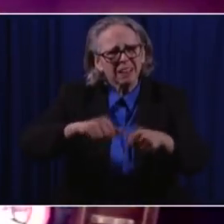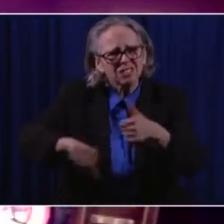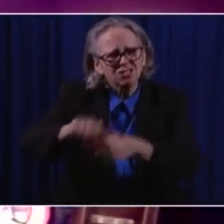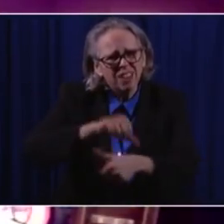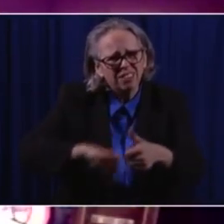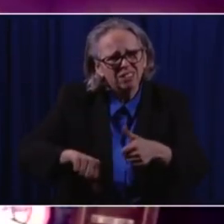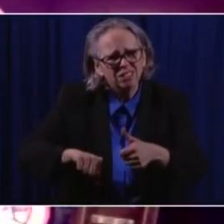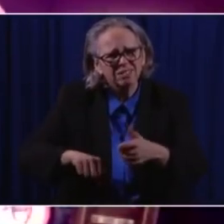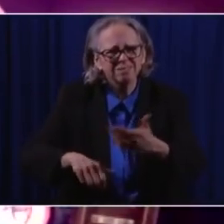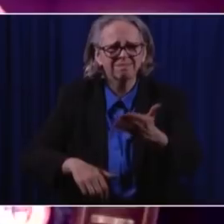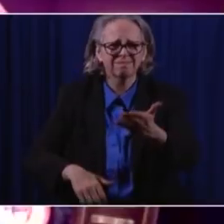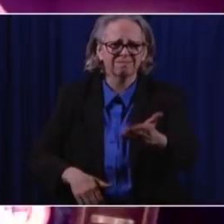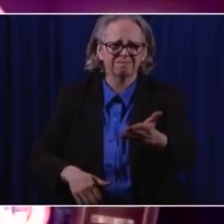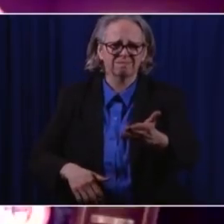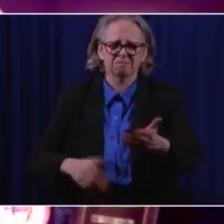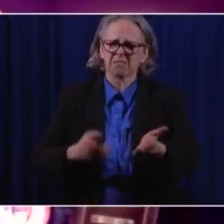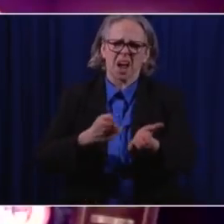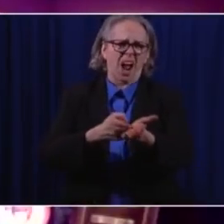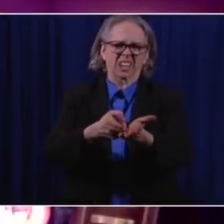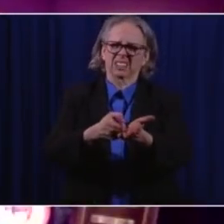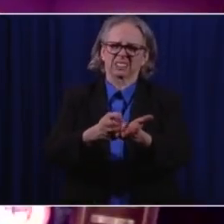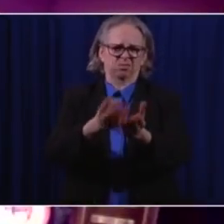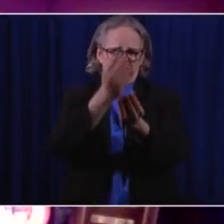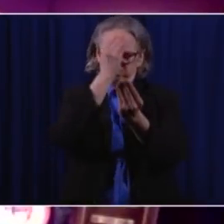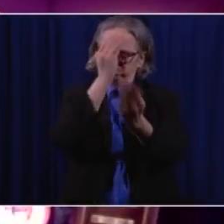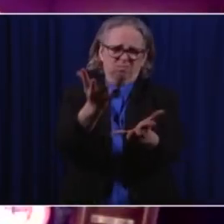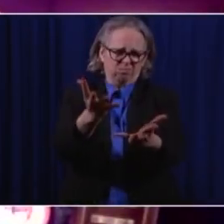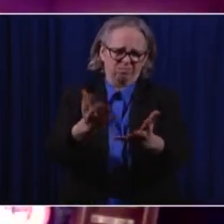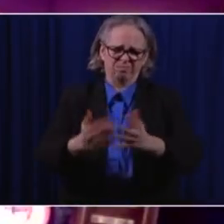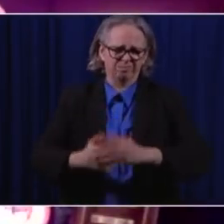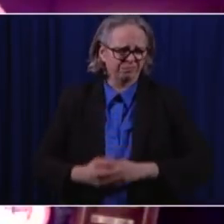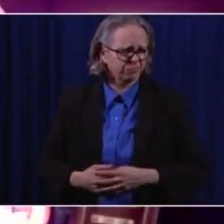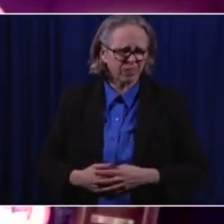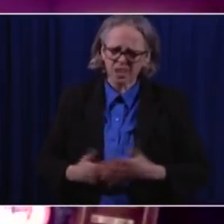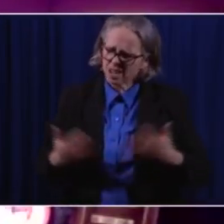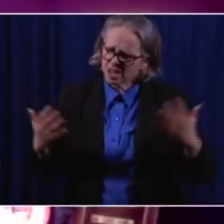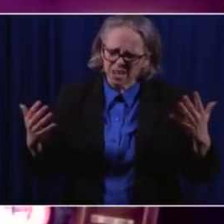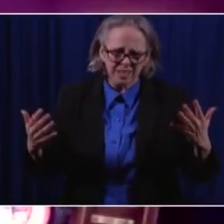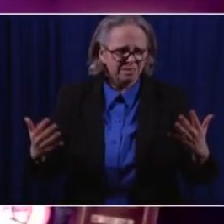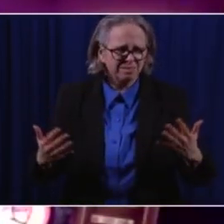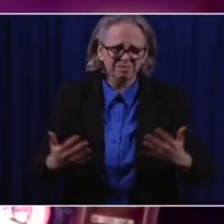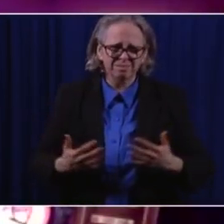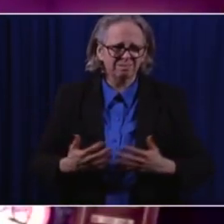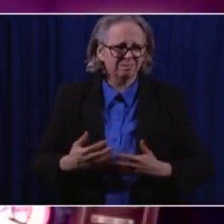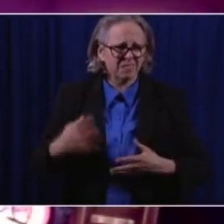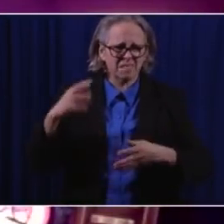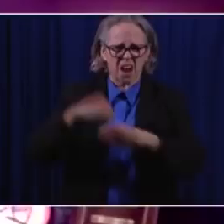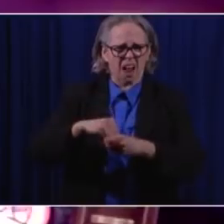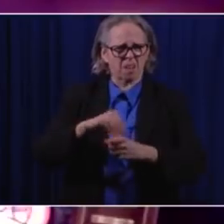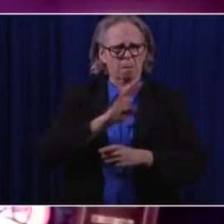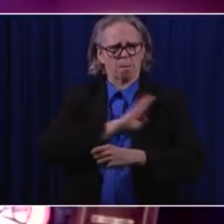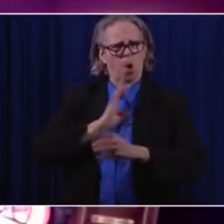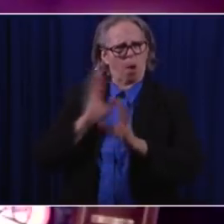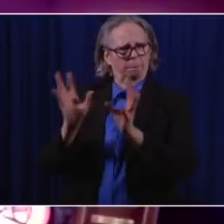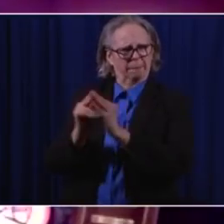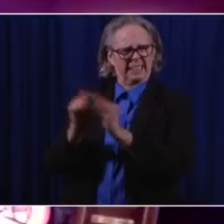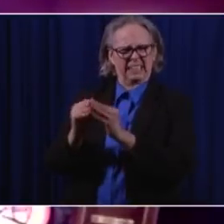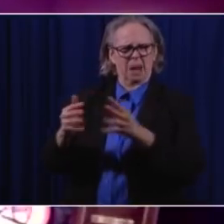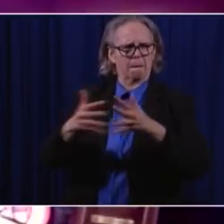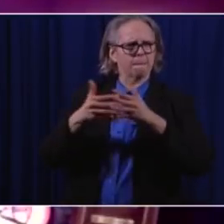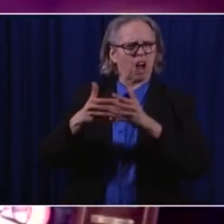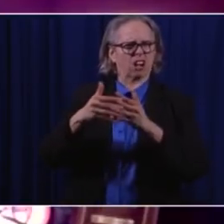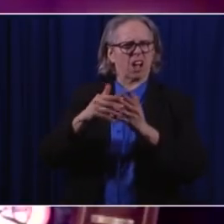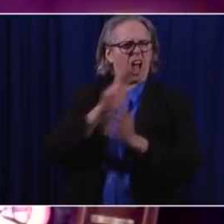been on all day today on the board meeting with the American Hospital Association, and what we're seeing